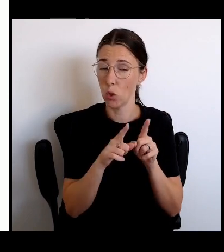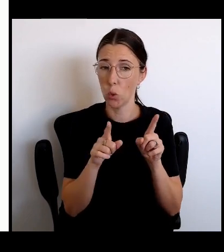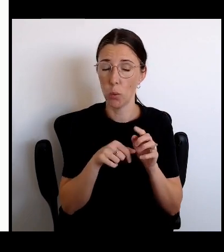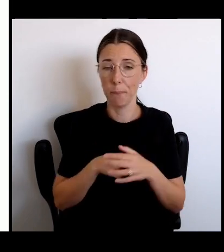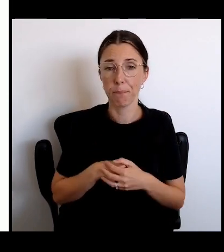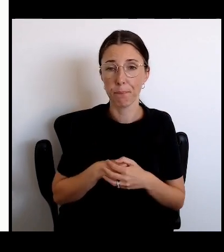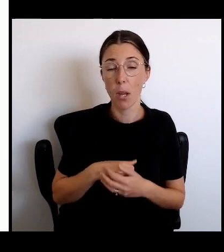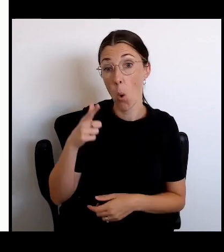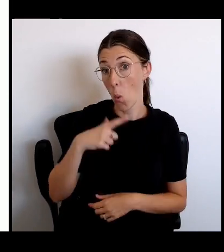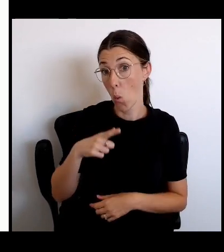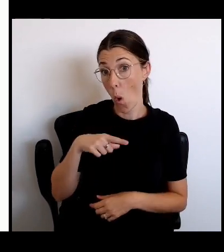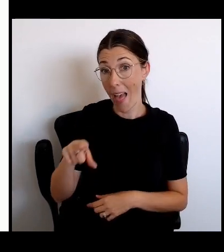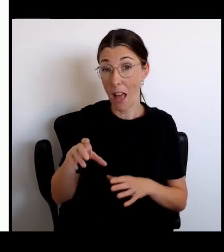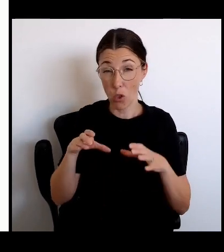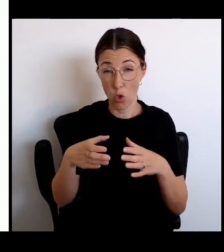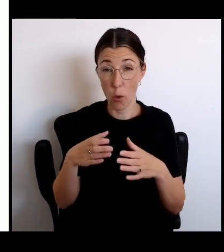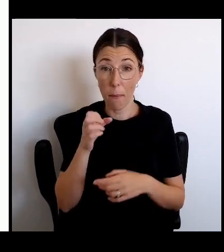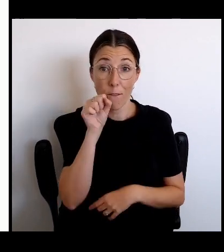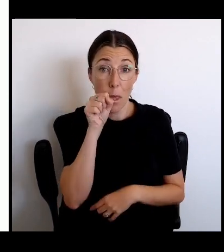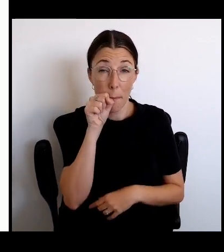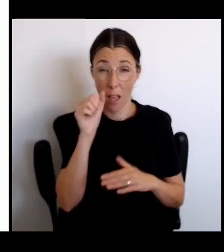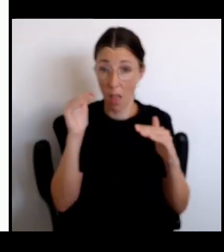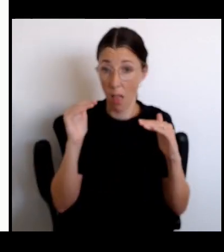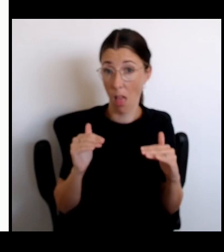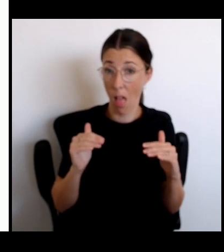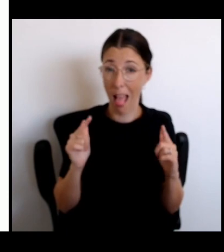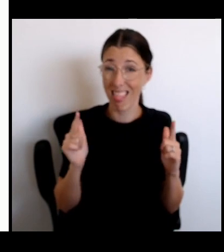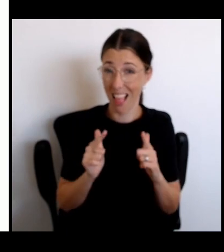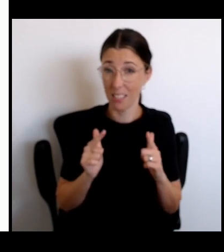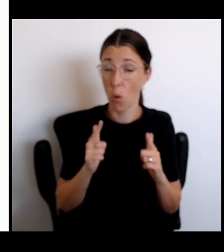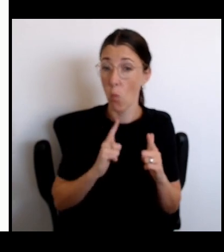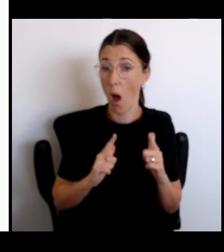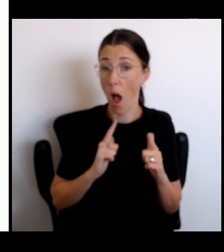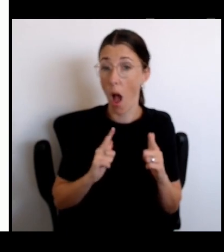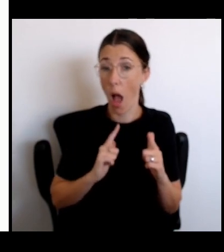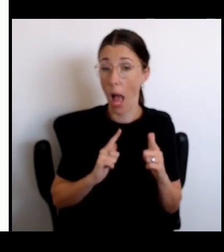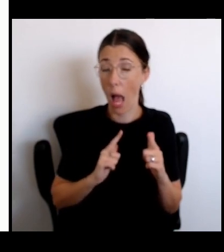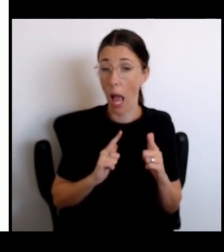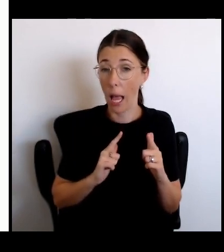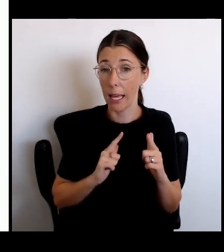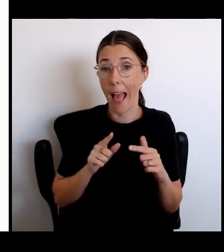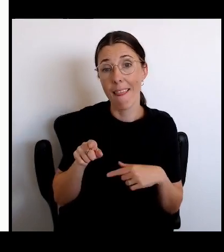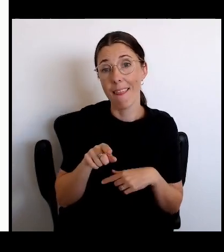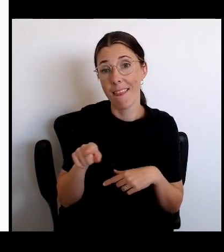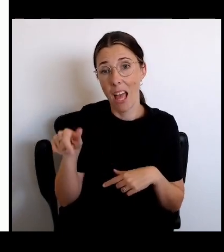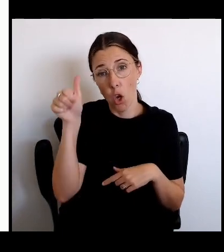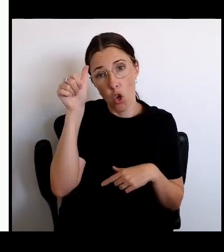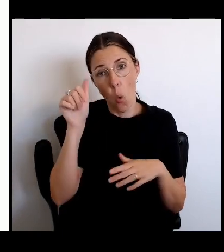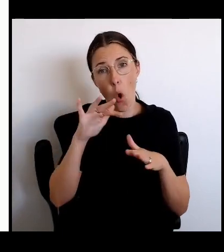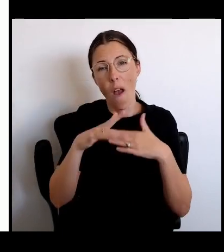group is vaping at low levels of frequency is partly because they know about consequences